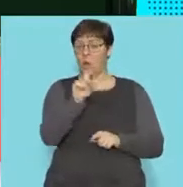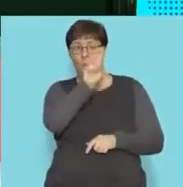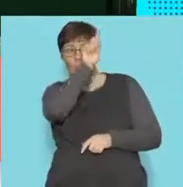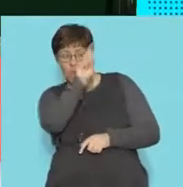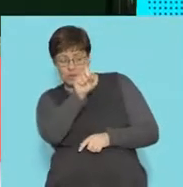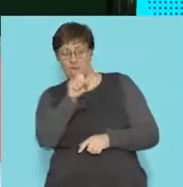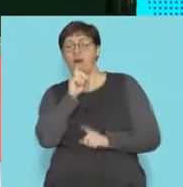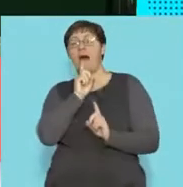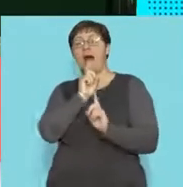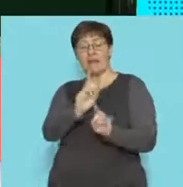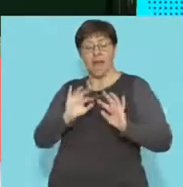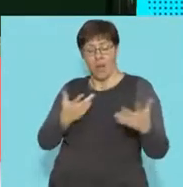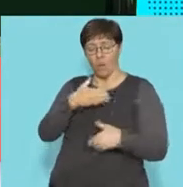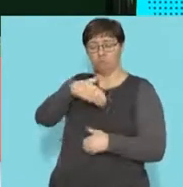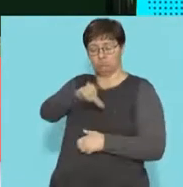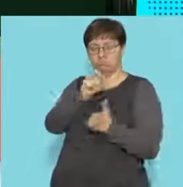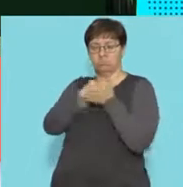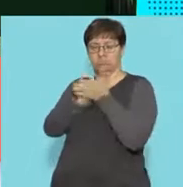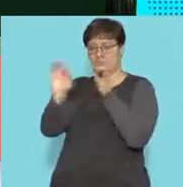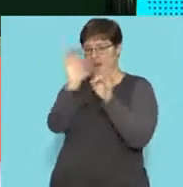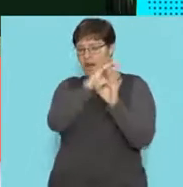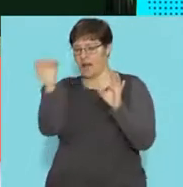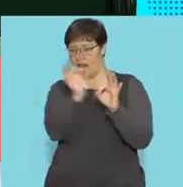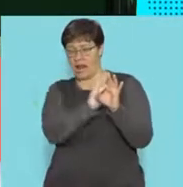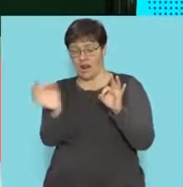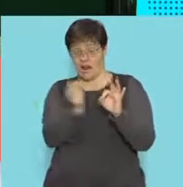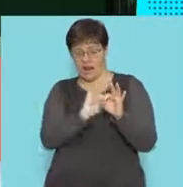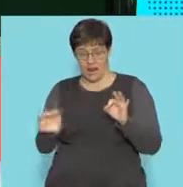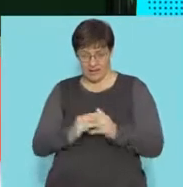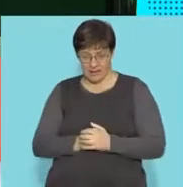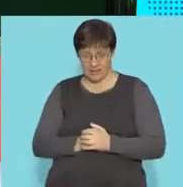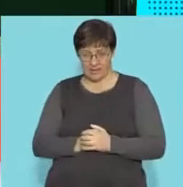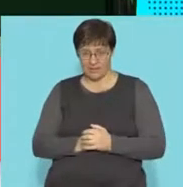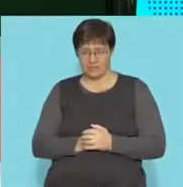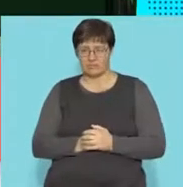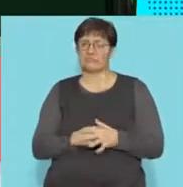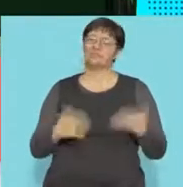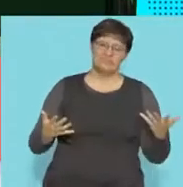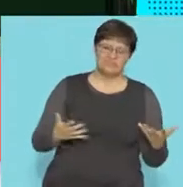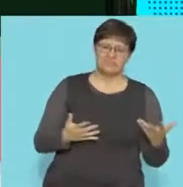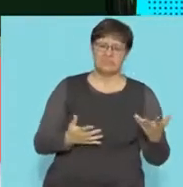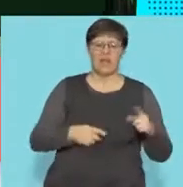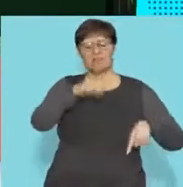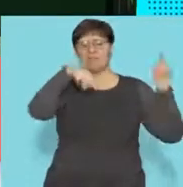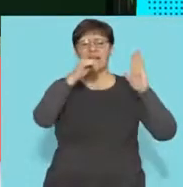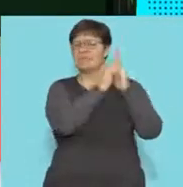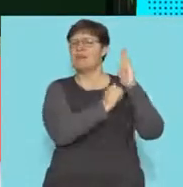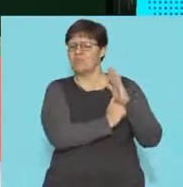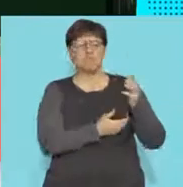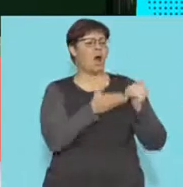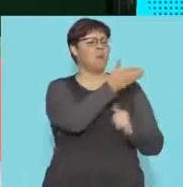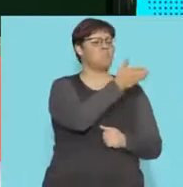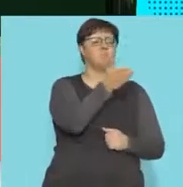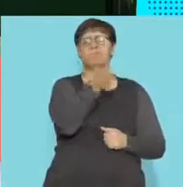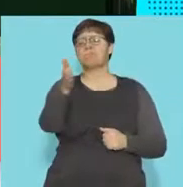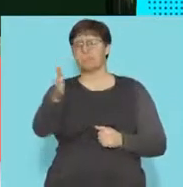answers a question. You're familiar with writing paragraphs in a number of your different subjects, and you